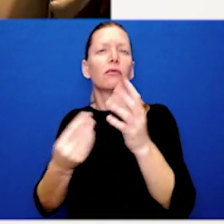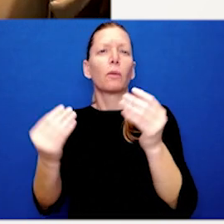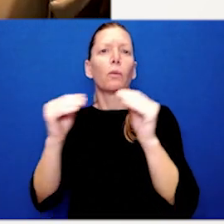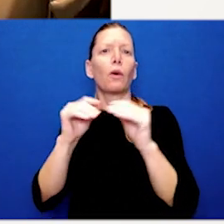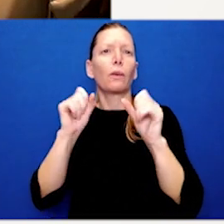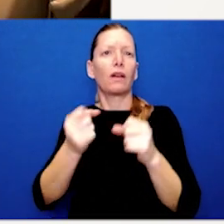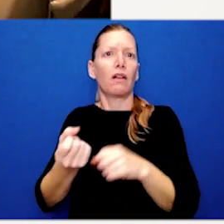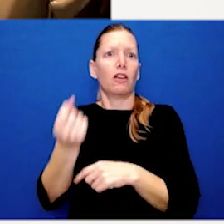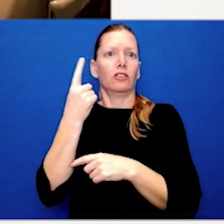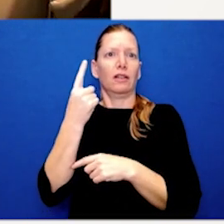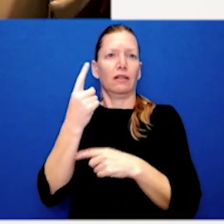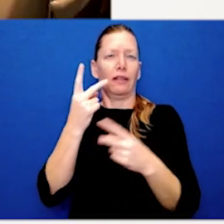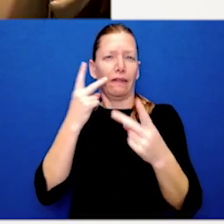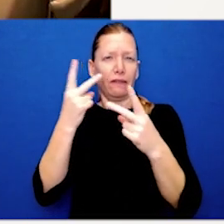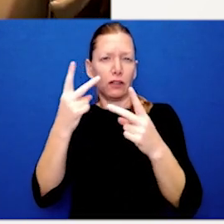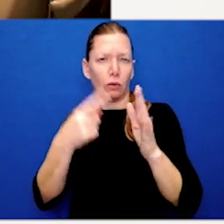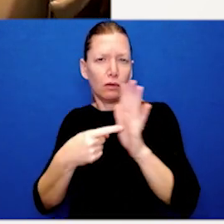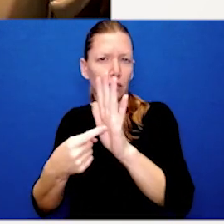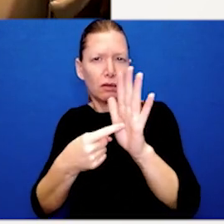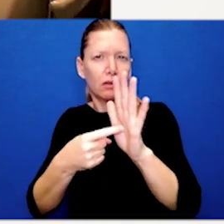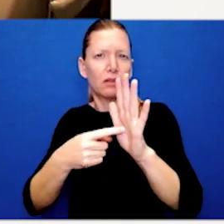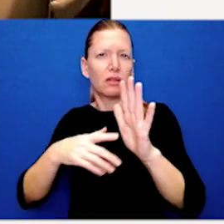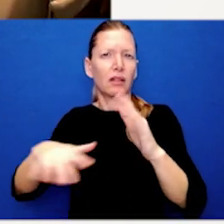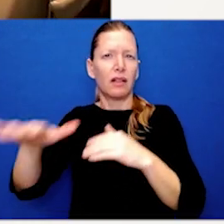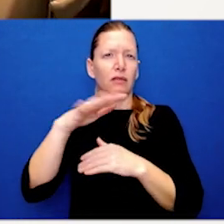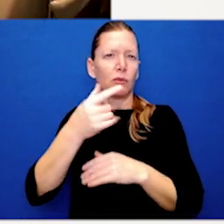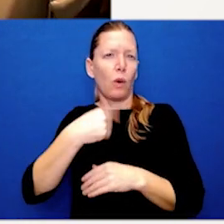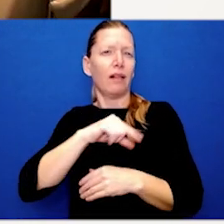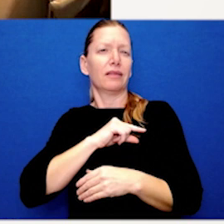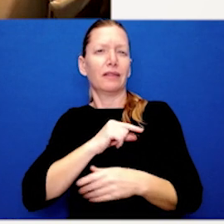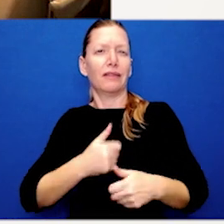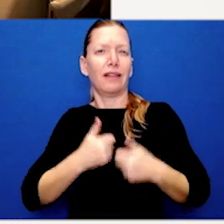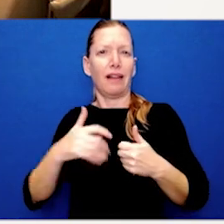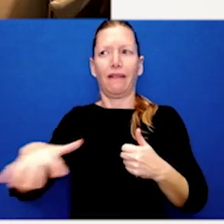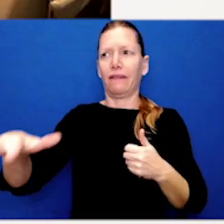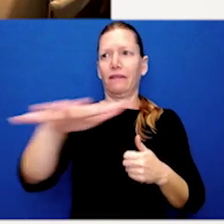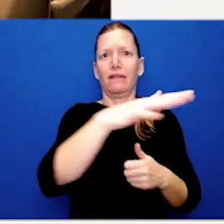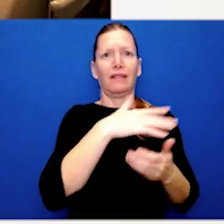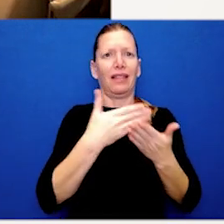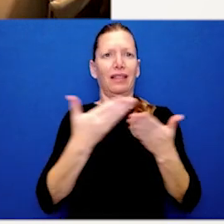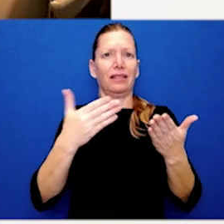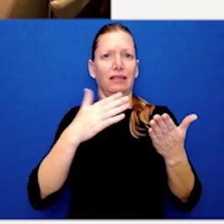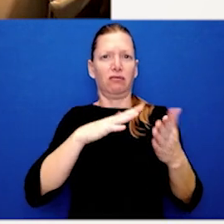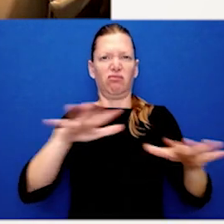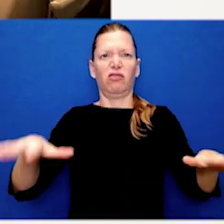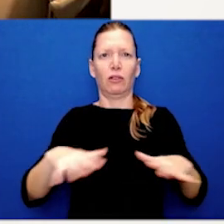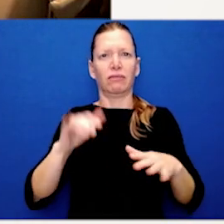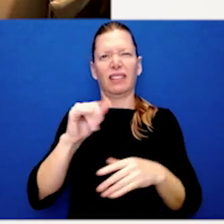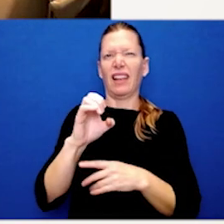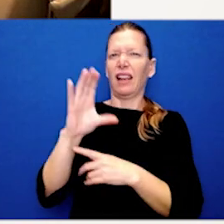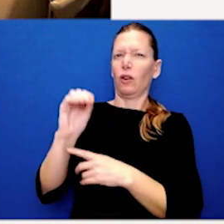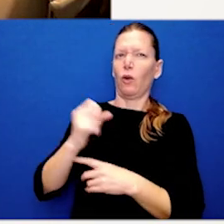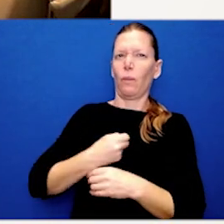are able to understand the embodiments and qualities of life in the things around us. So this